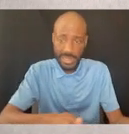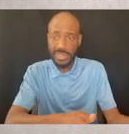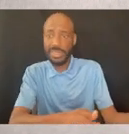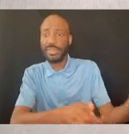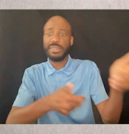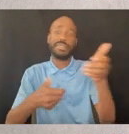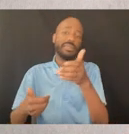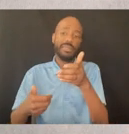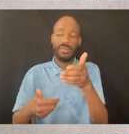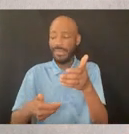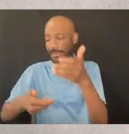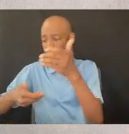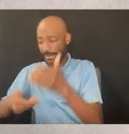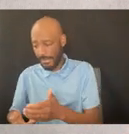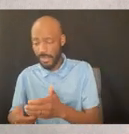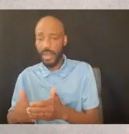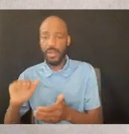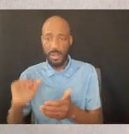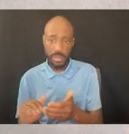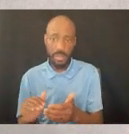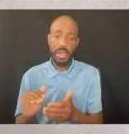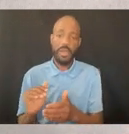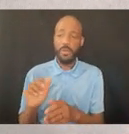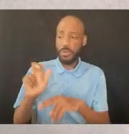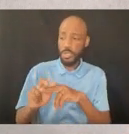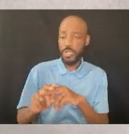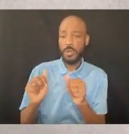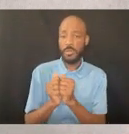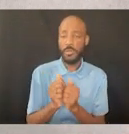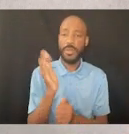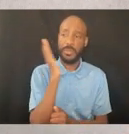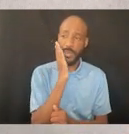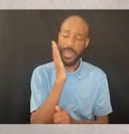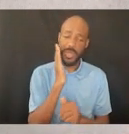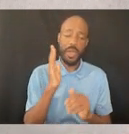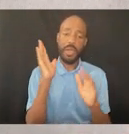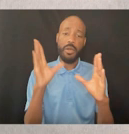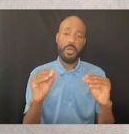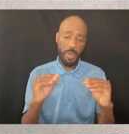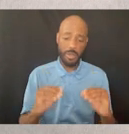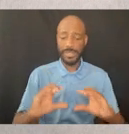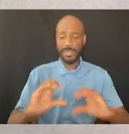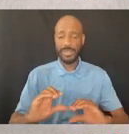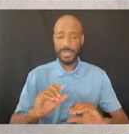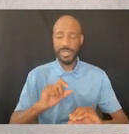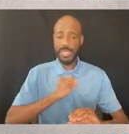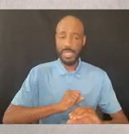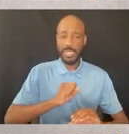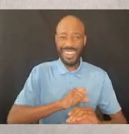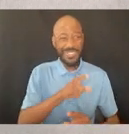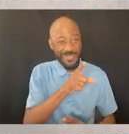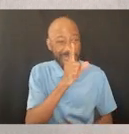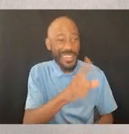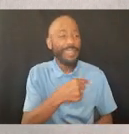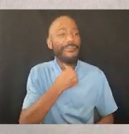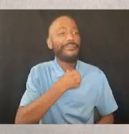a lower chair with pillows so I could have his back, and he would just cough, just couldn't. He's been bronchial since he was about 18 months,